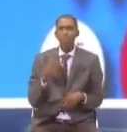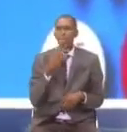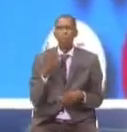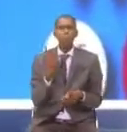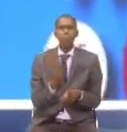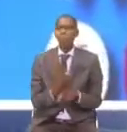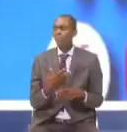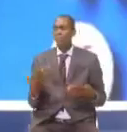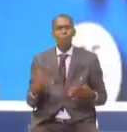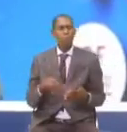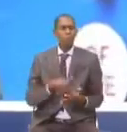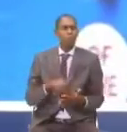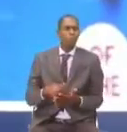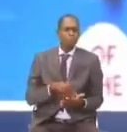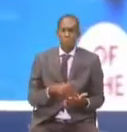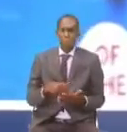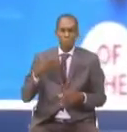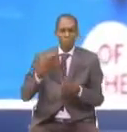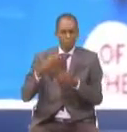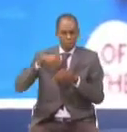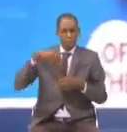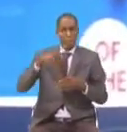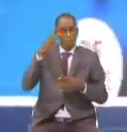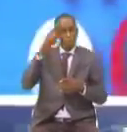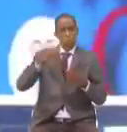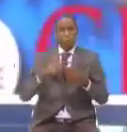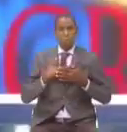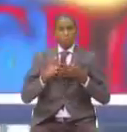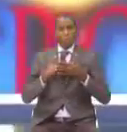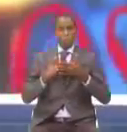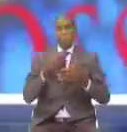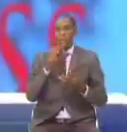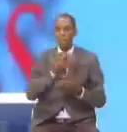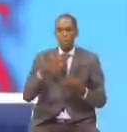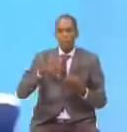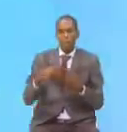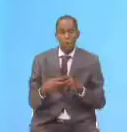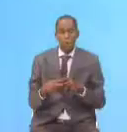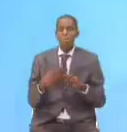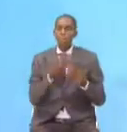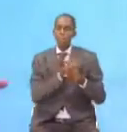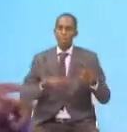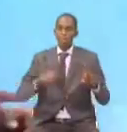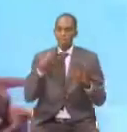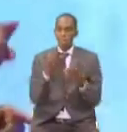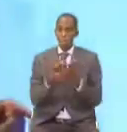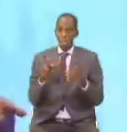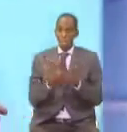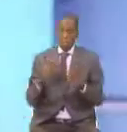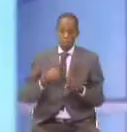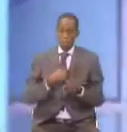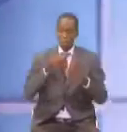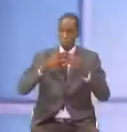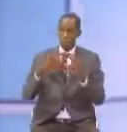the inside. To breathe is even a problem. The Lord said, as we begin to pray tonight, and you link